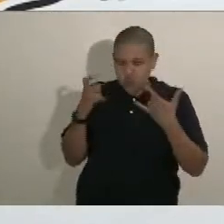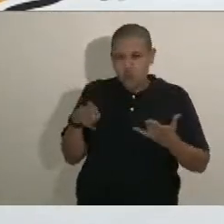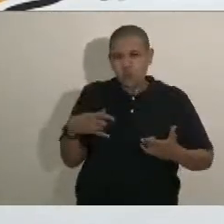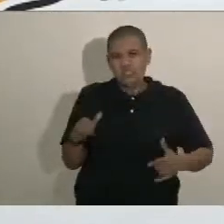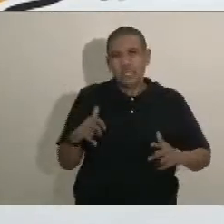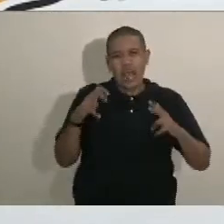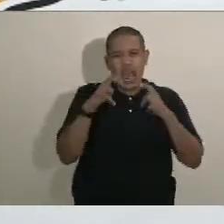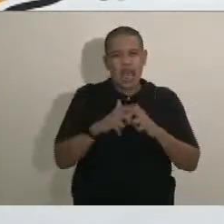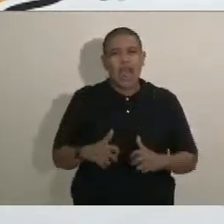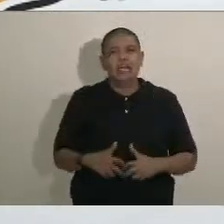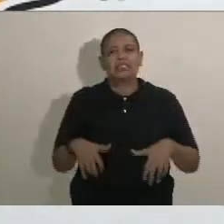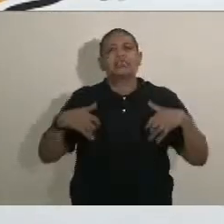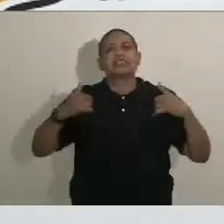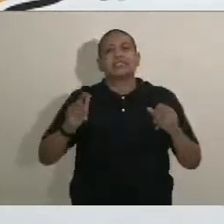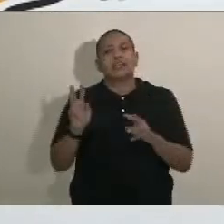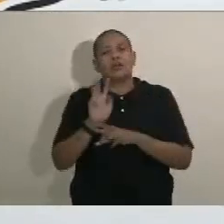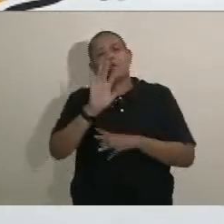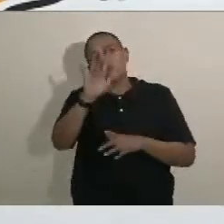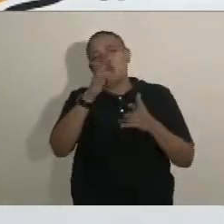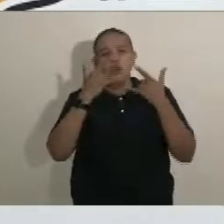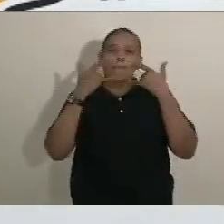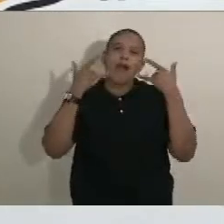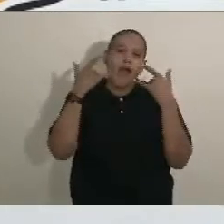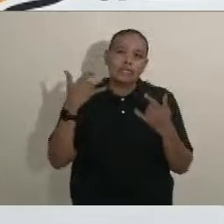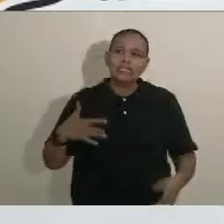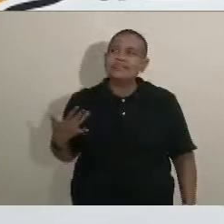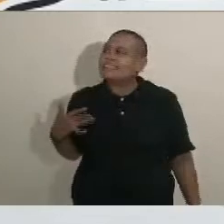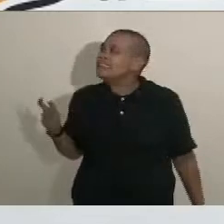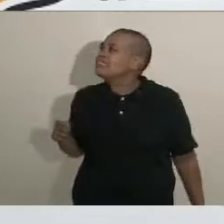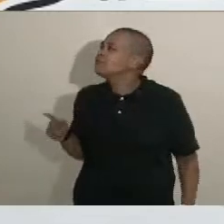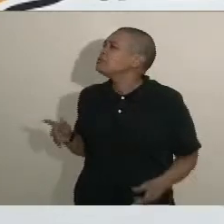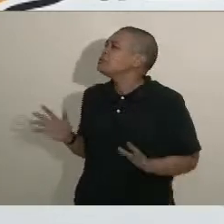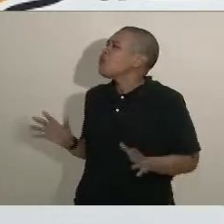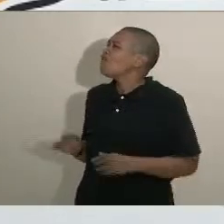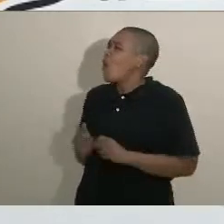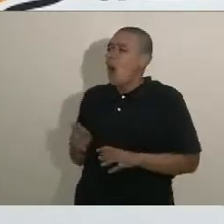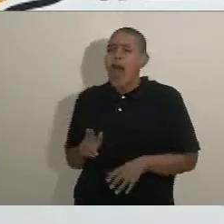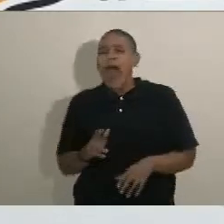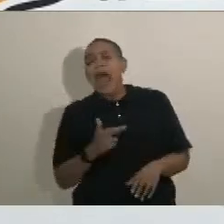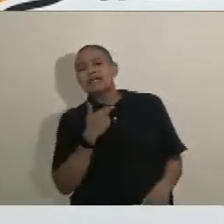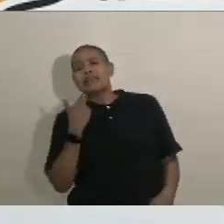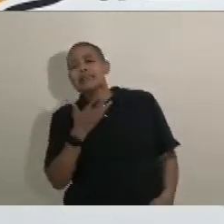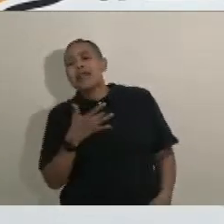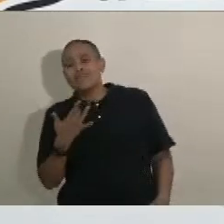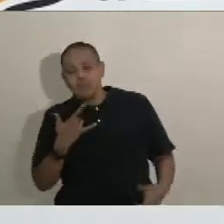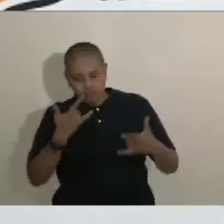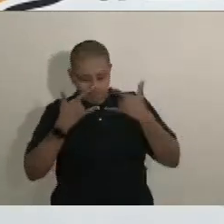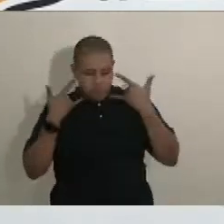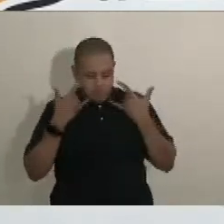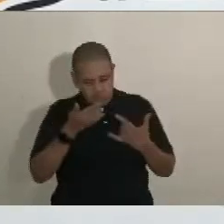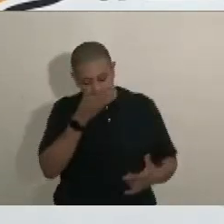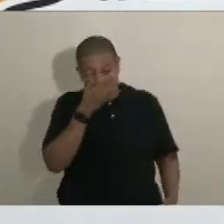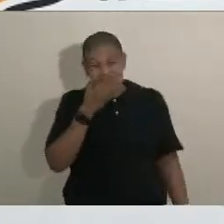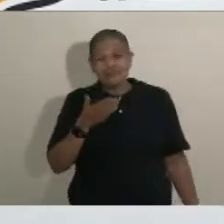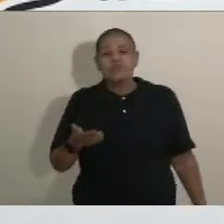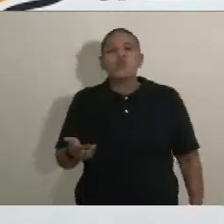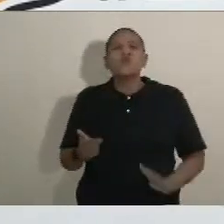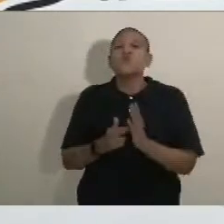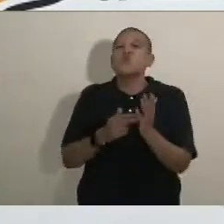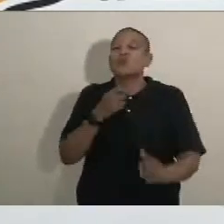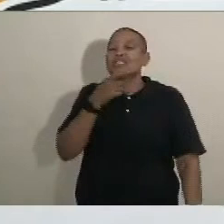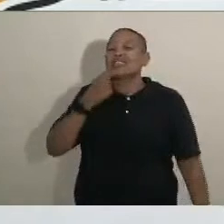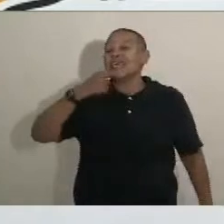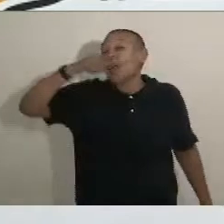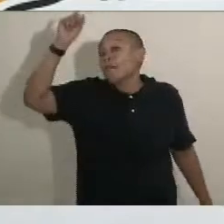assess and wear your mask. And therefore, while there is a risk by saying you don't have to, the management of